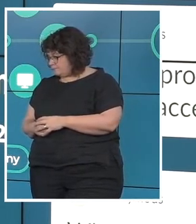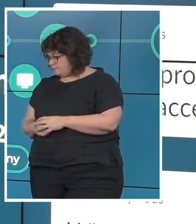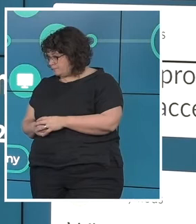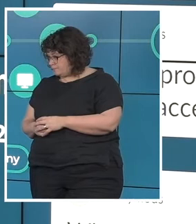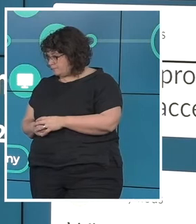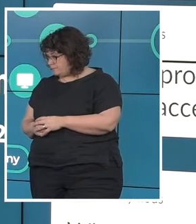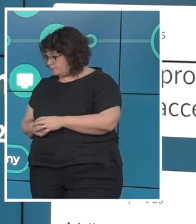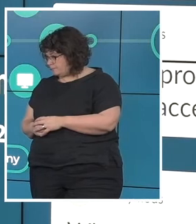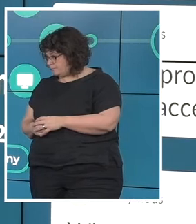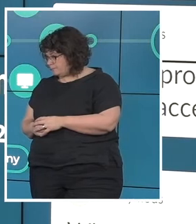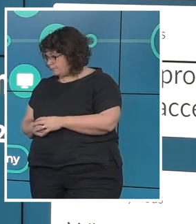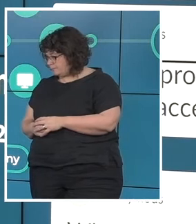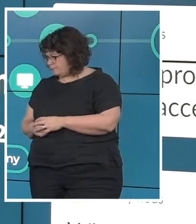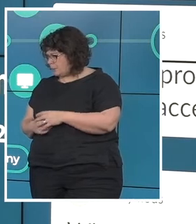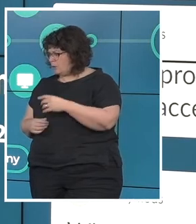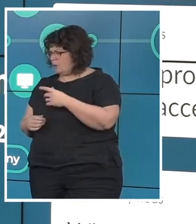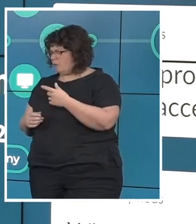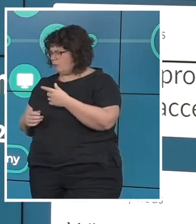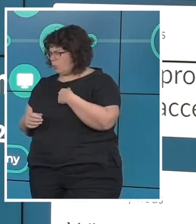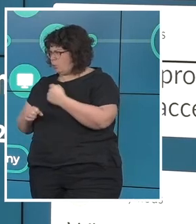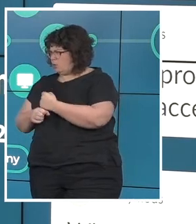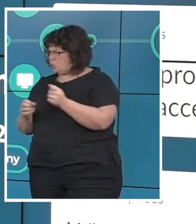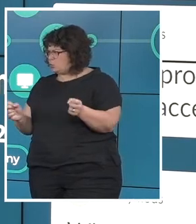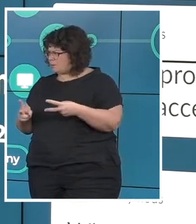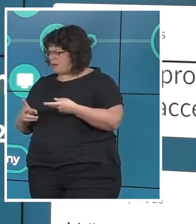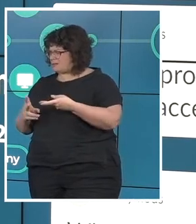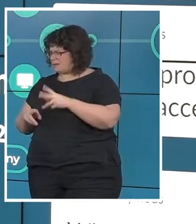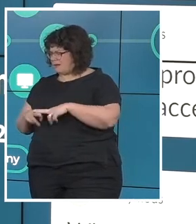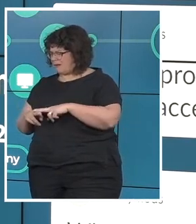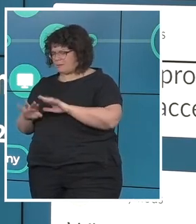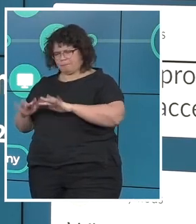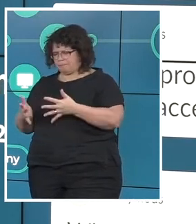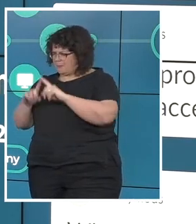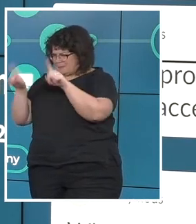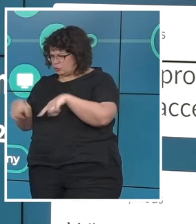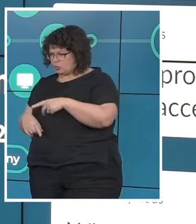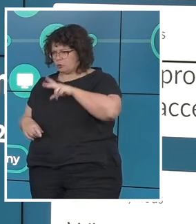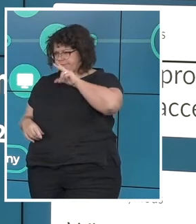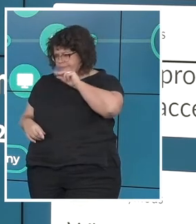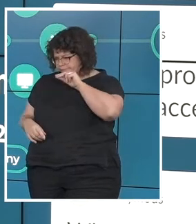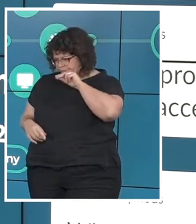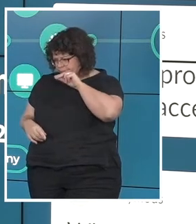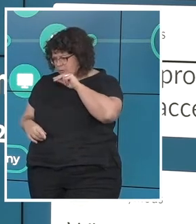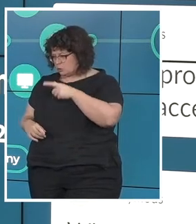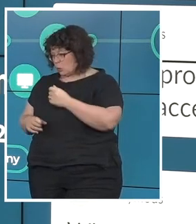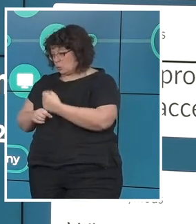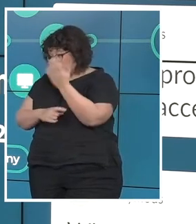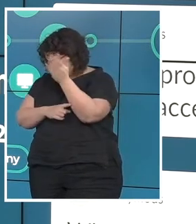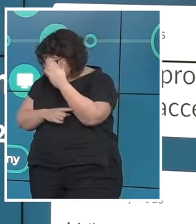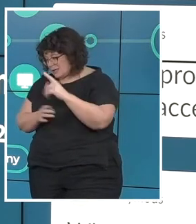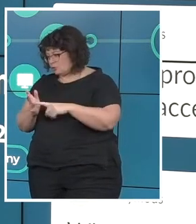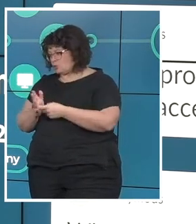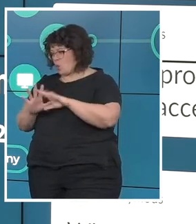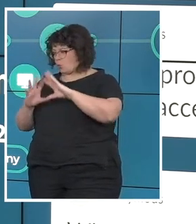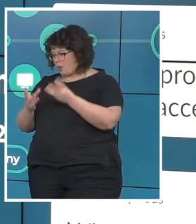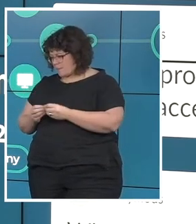you describe everything that's on the screen, and that means that often the captions are not quite so important as in a long session. It's quite